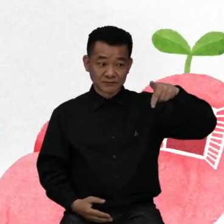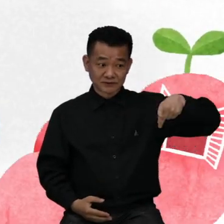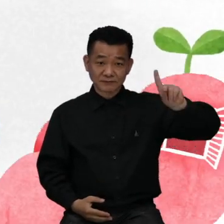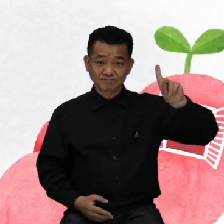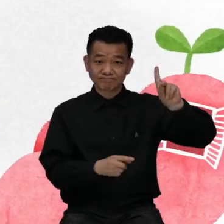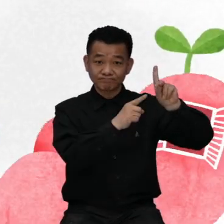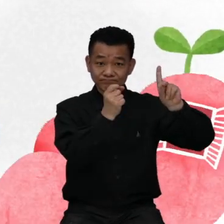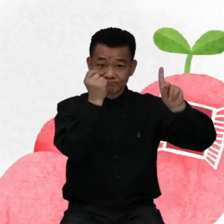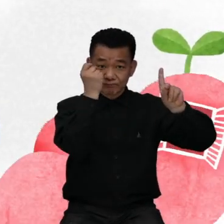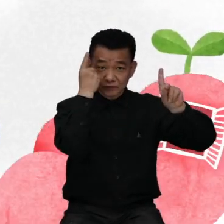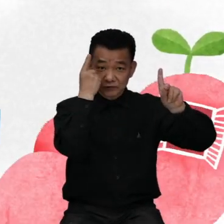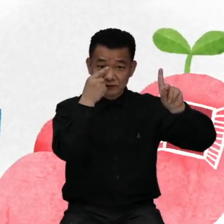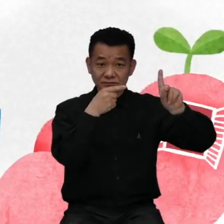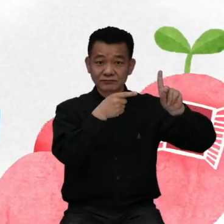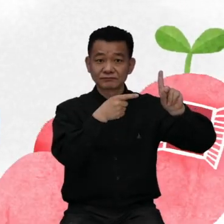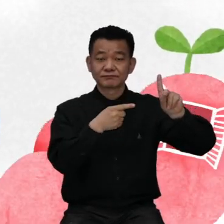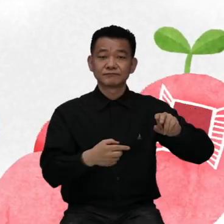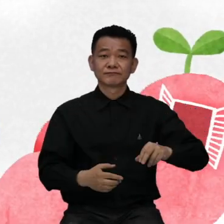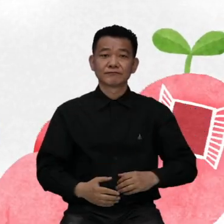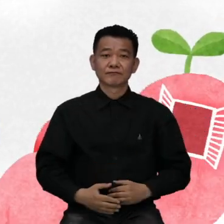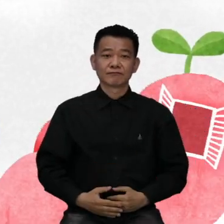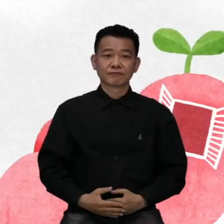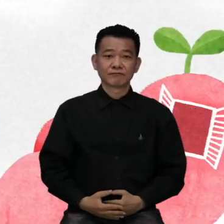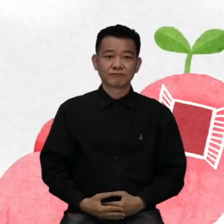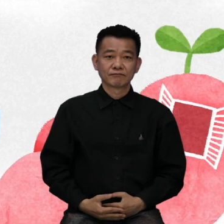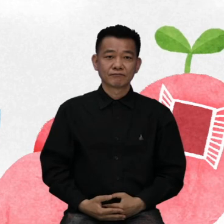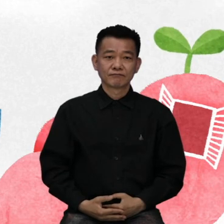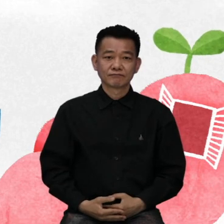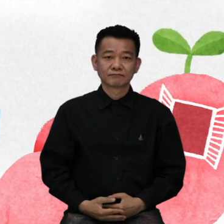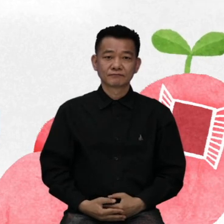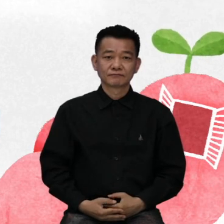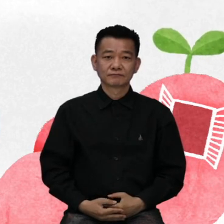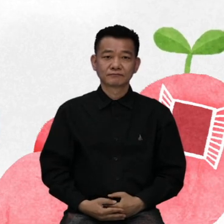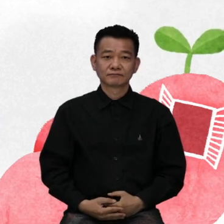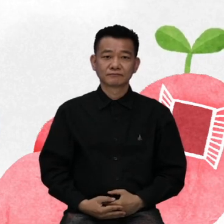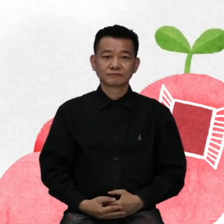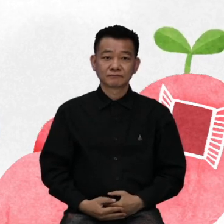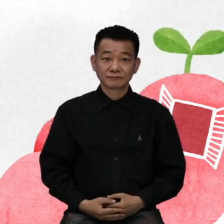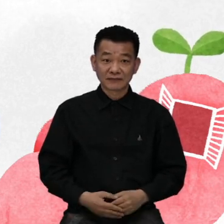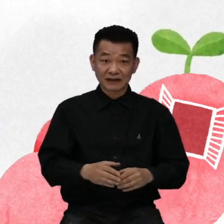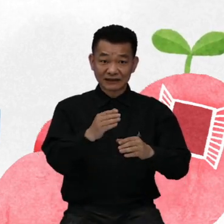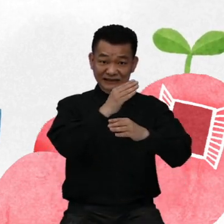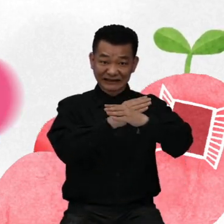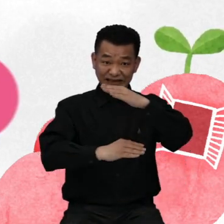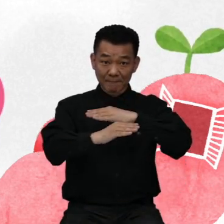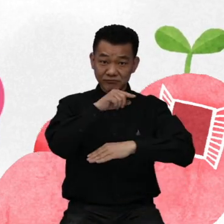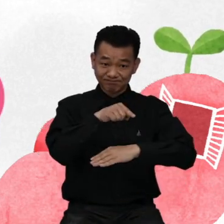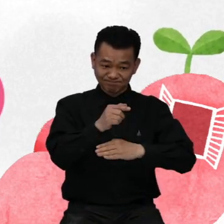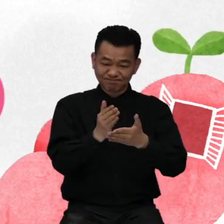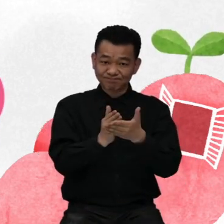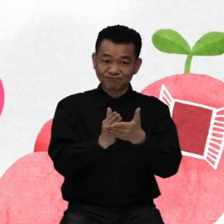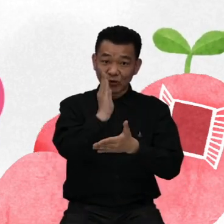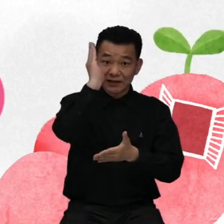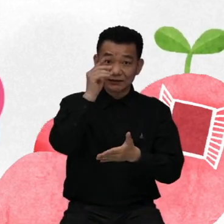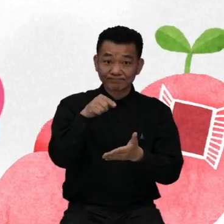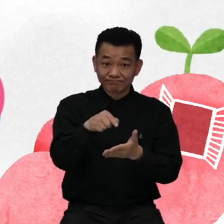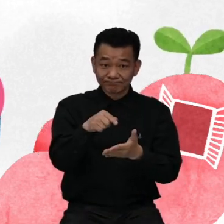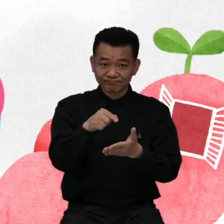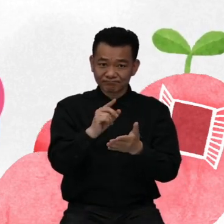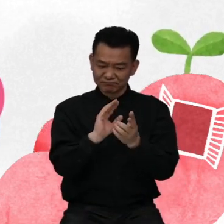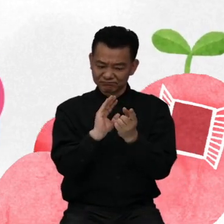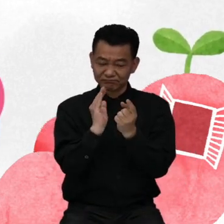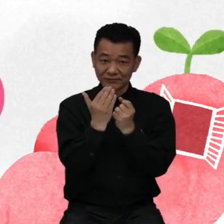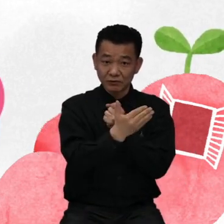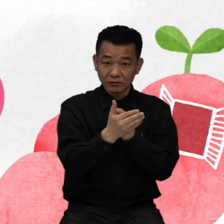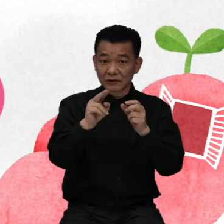Understanding the UN Convention on the Rights of Persons with Disabilities. International cooperation is